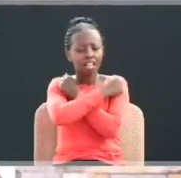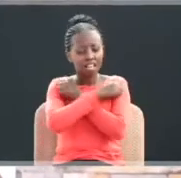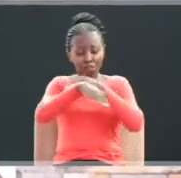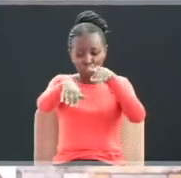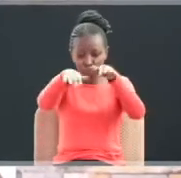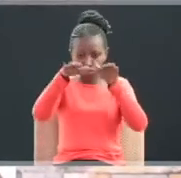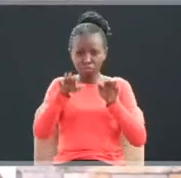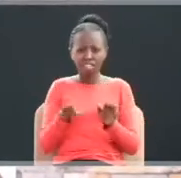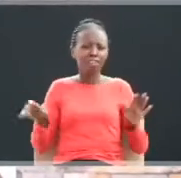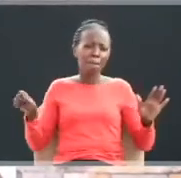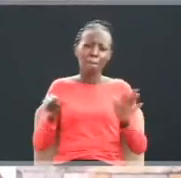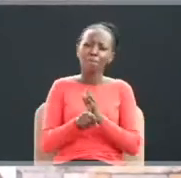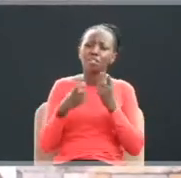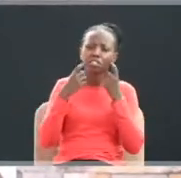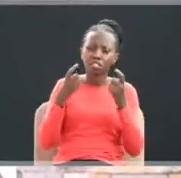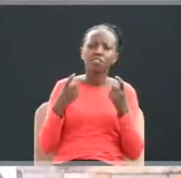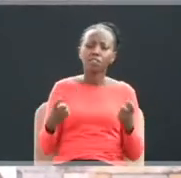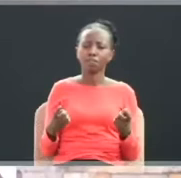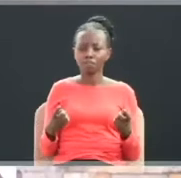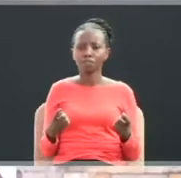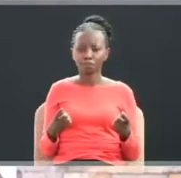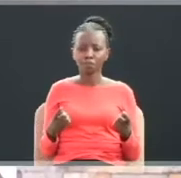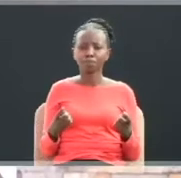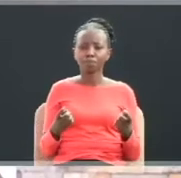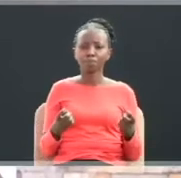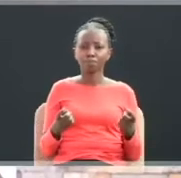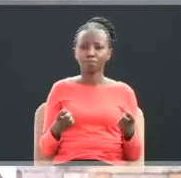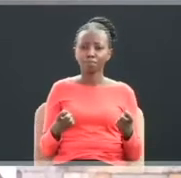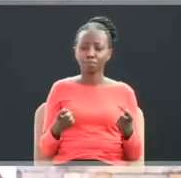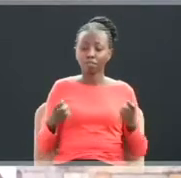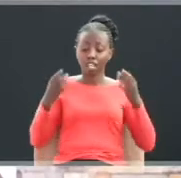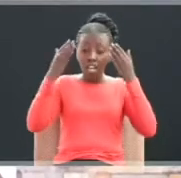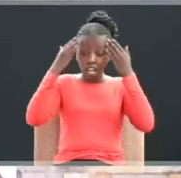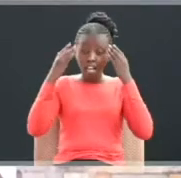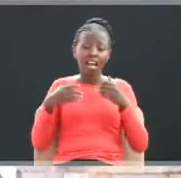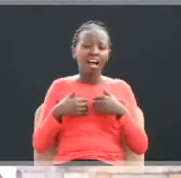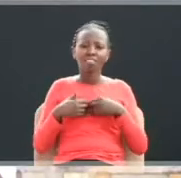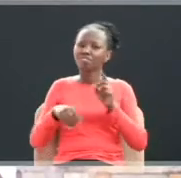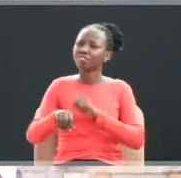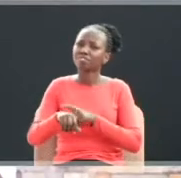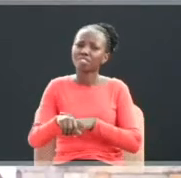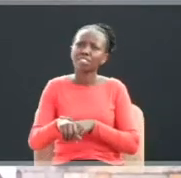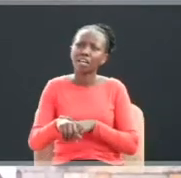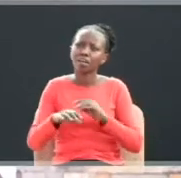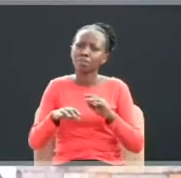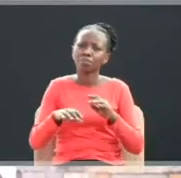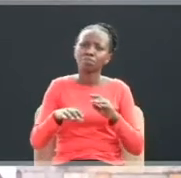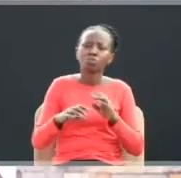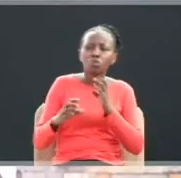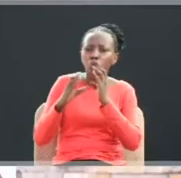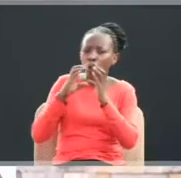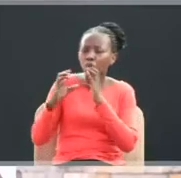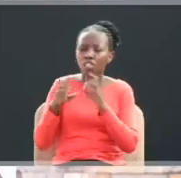a multitude of sin. And we don't have time to talk about how love can cover a multitude of sin, because it